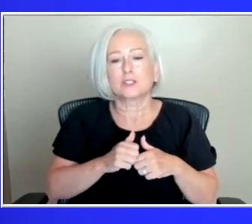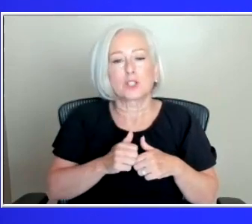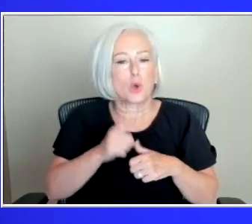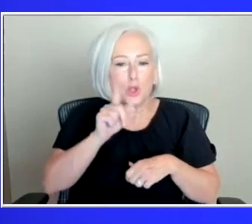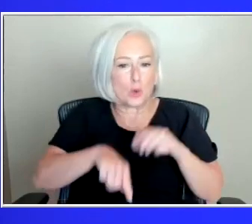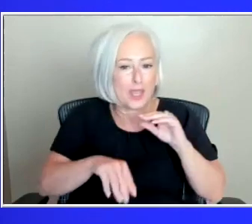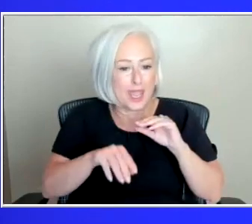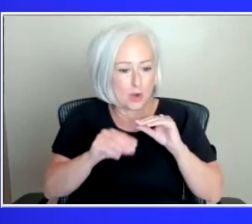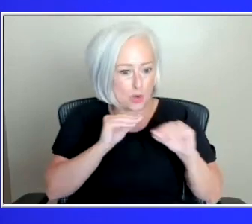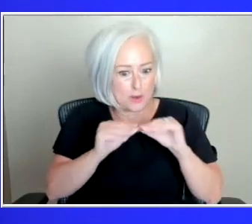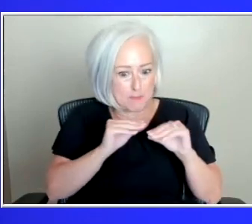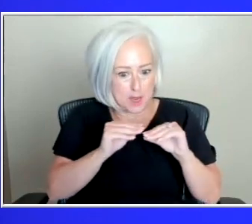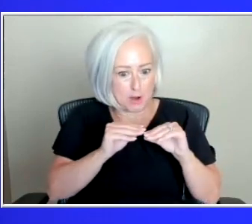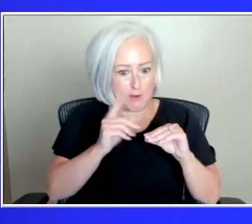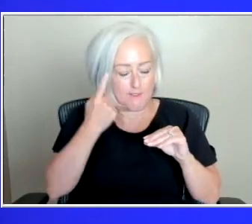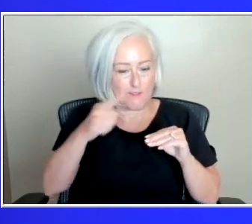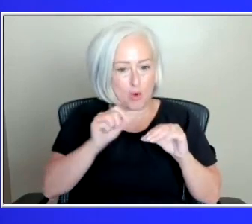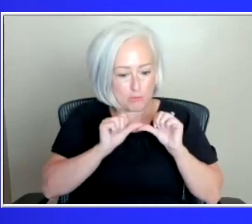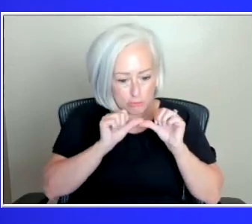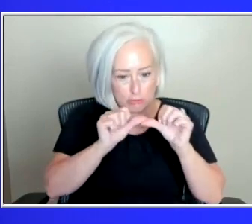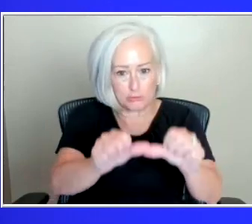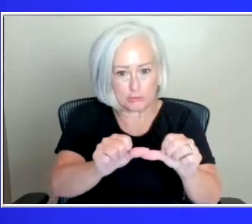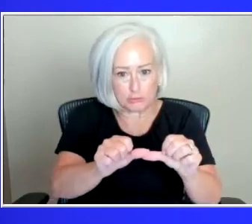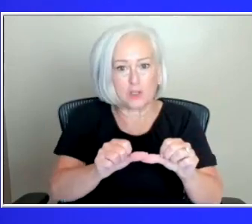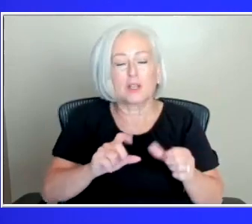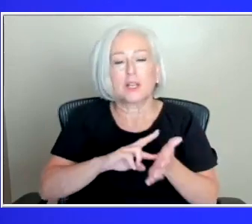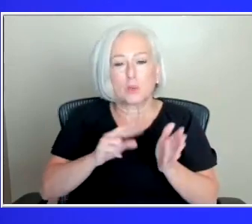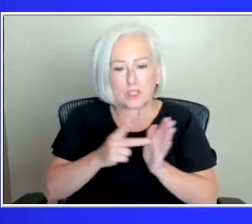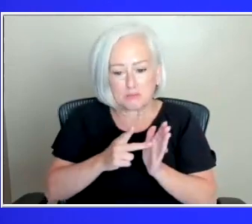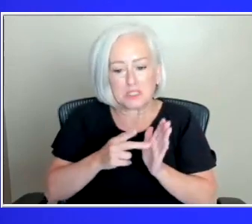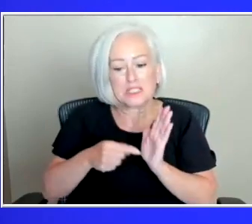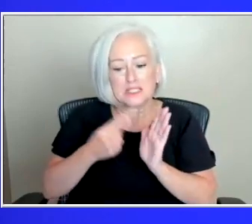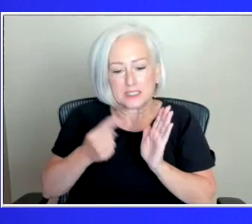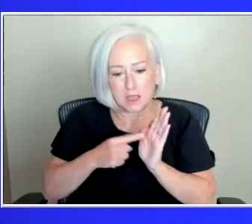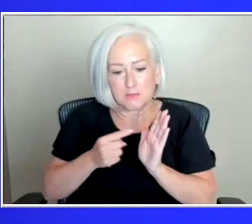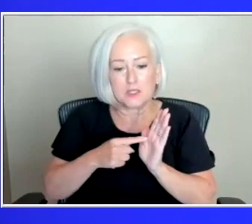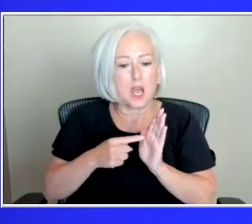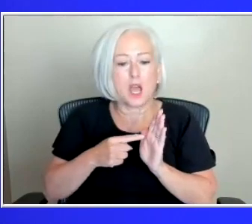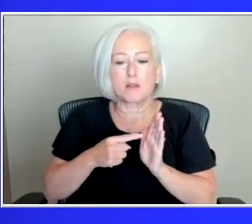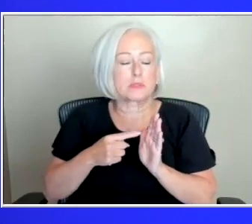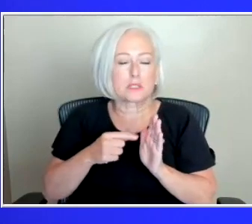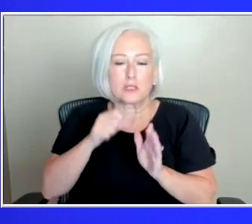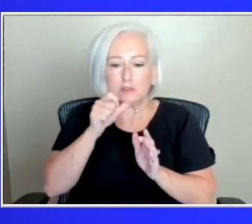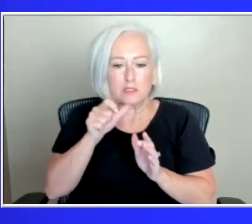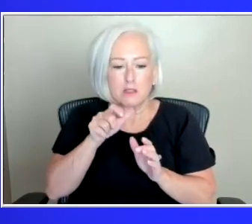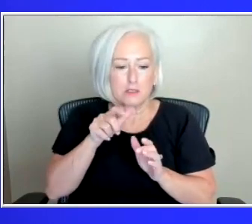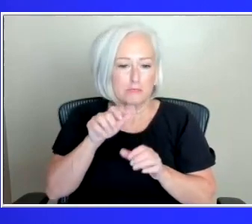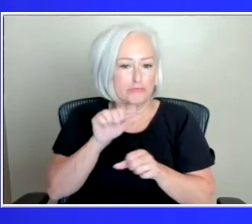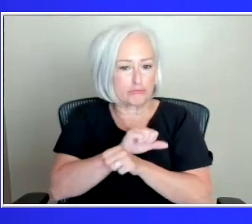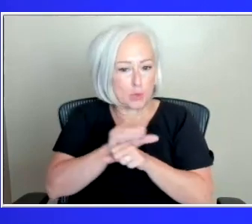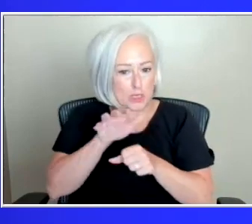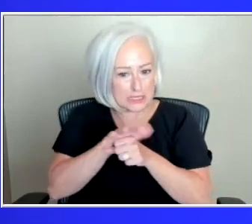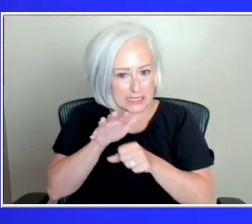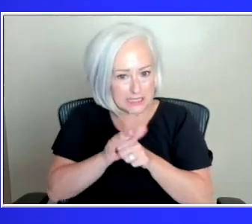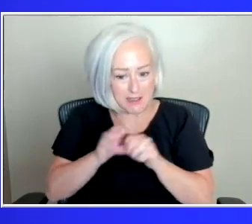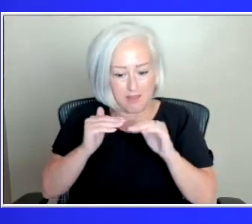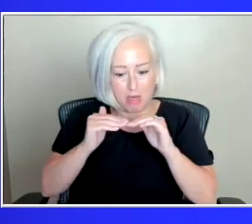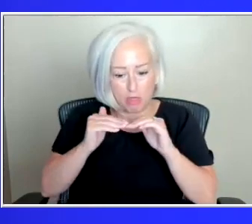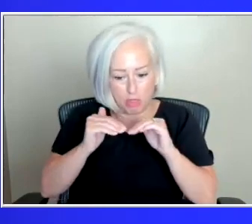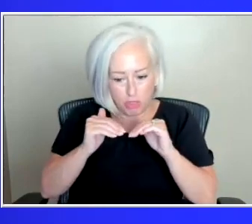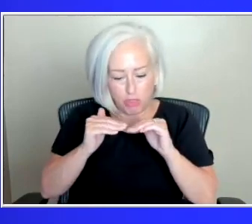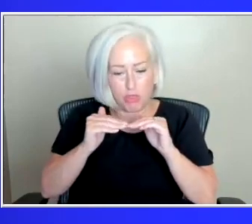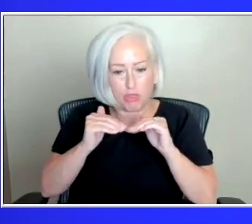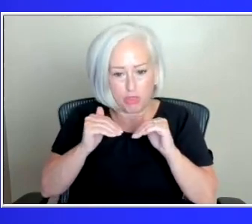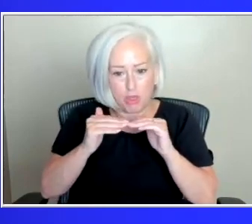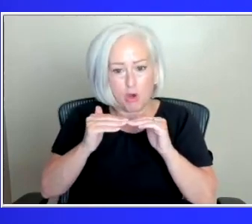them with pulmonic regurgitation or insufficiency there. And they typically do well with that until they get to adulthood. And then